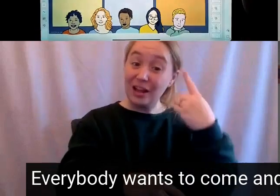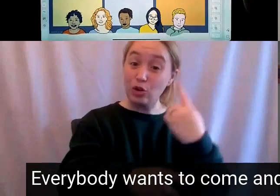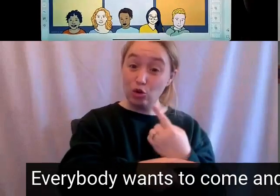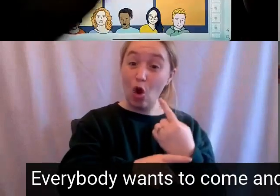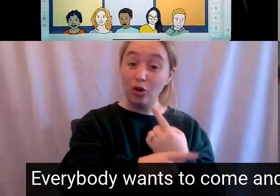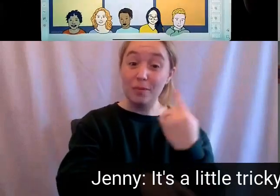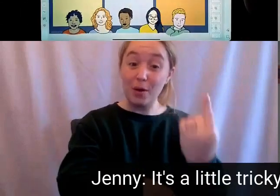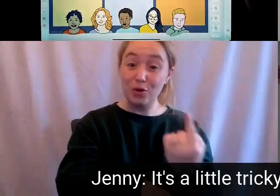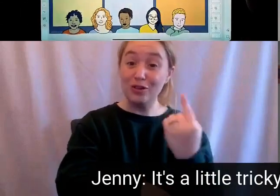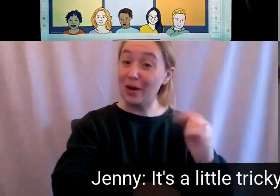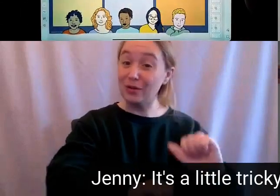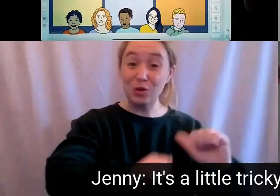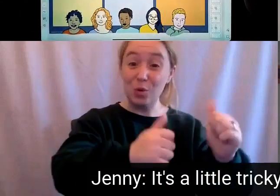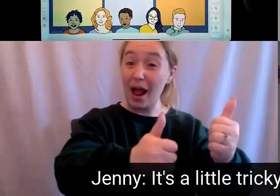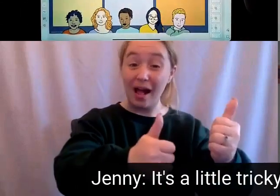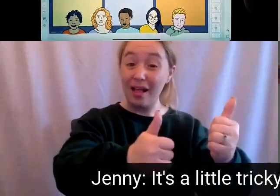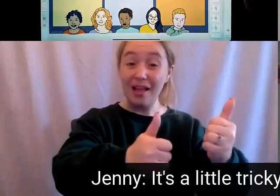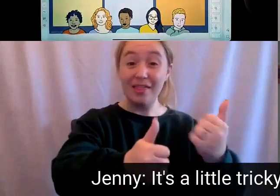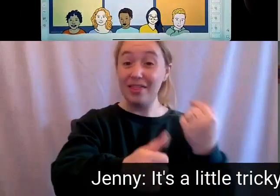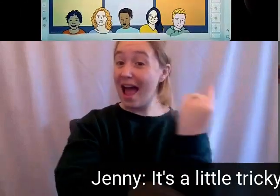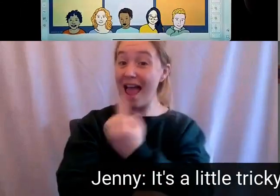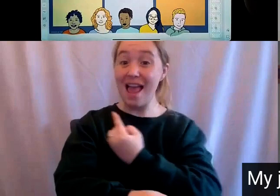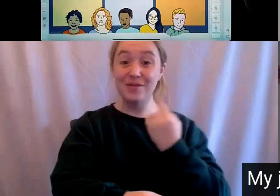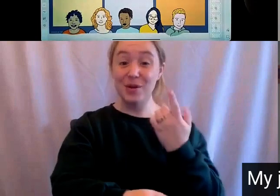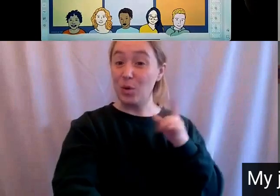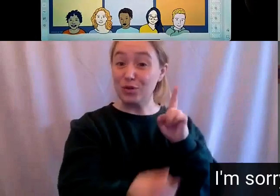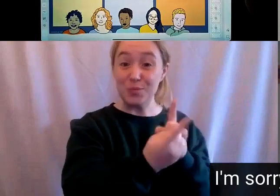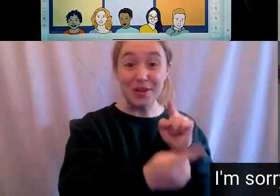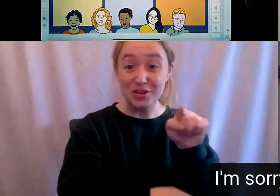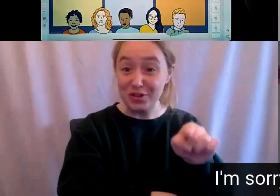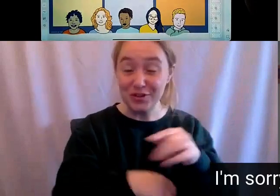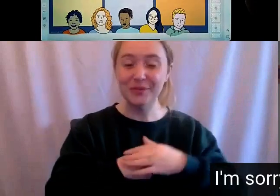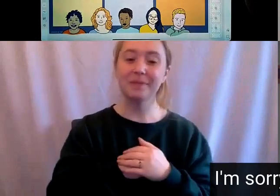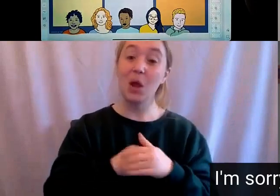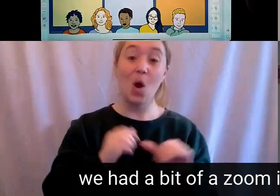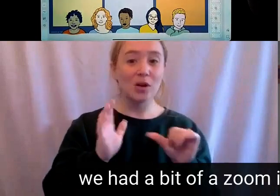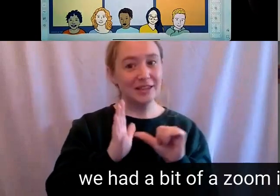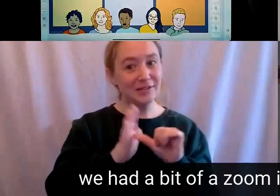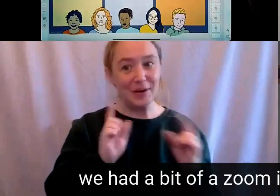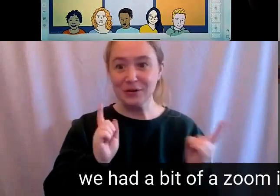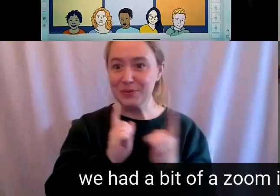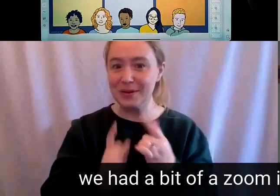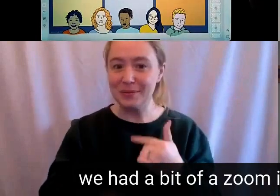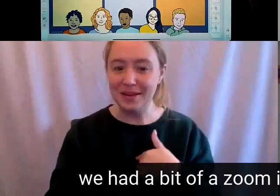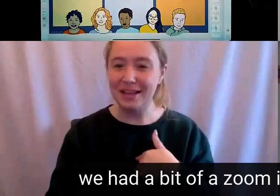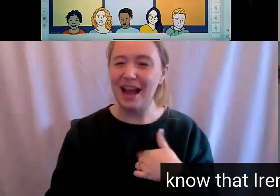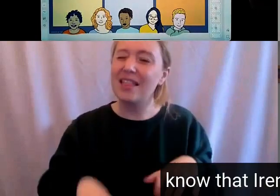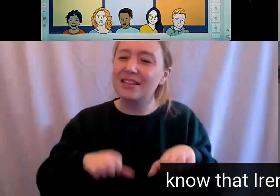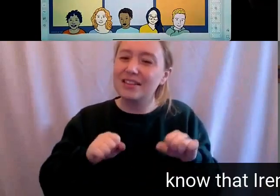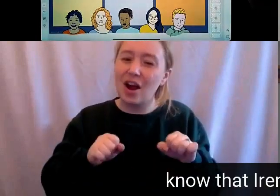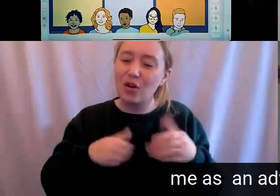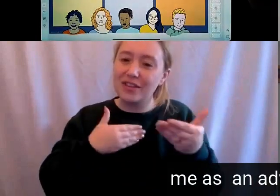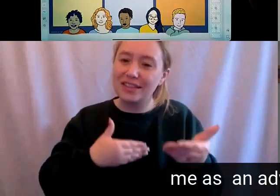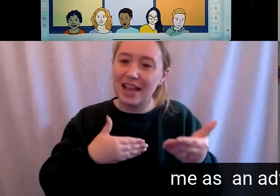the problem now? It's a little tricky to come and see me. My job, sorry guys, we had a bit of a Zoom issue at the beginning. I know that